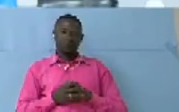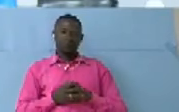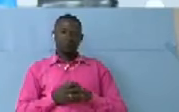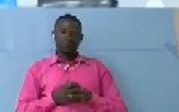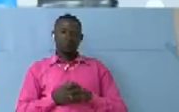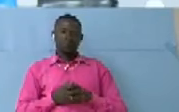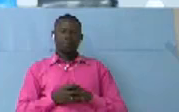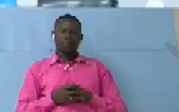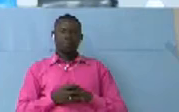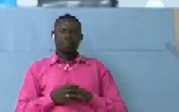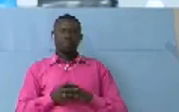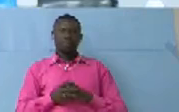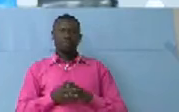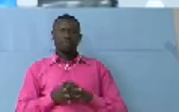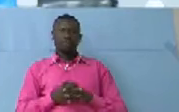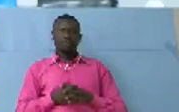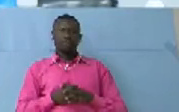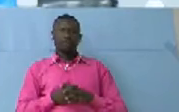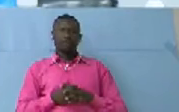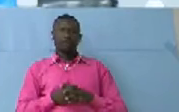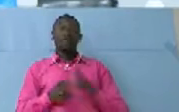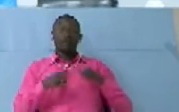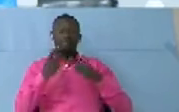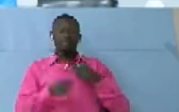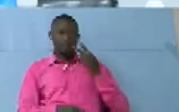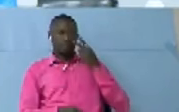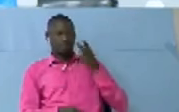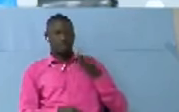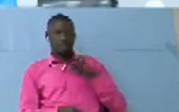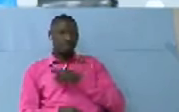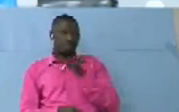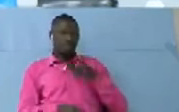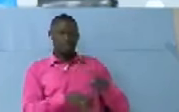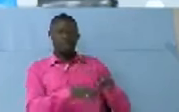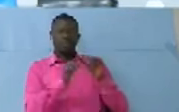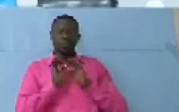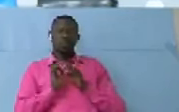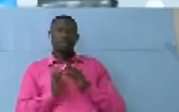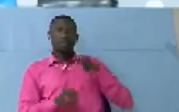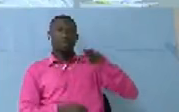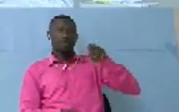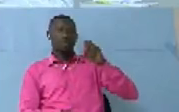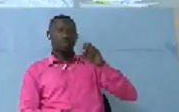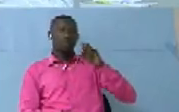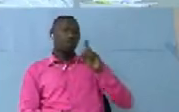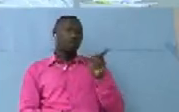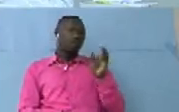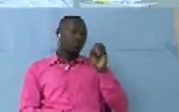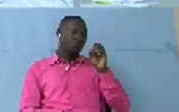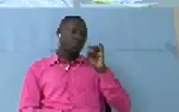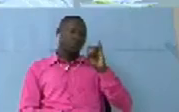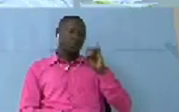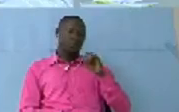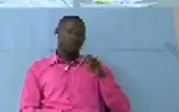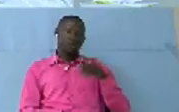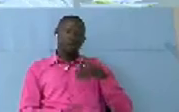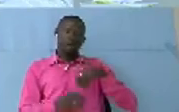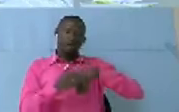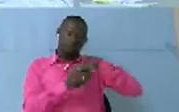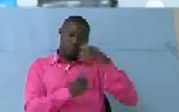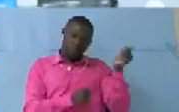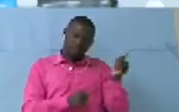maje Nogoi Samba. I saw them take Nogo away. So you don't recall who took her away? You see, hakuna